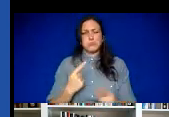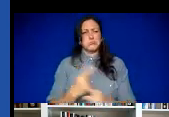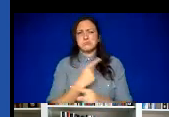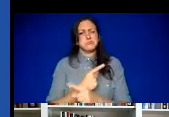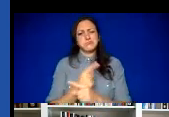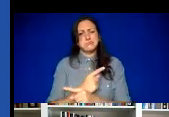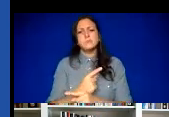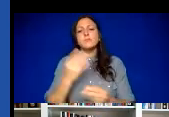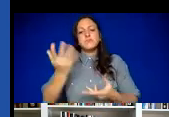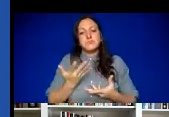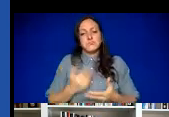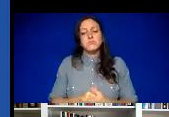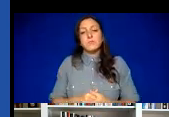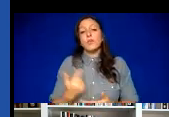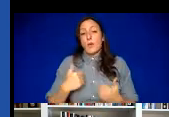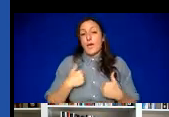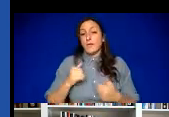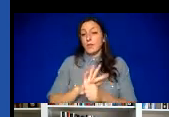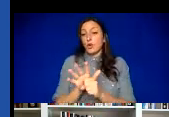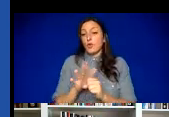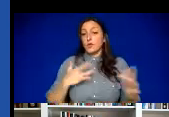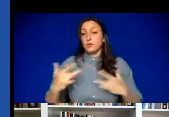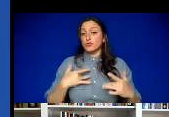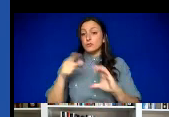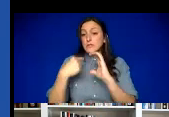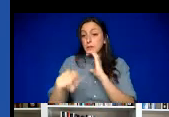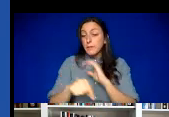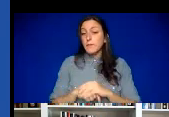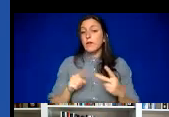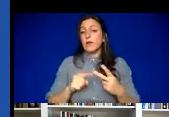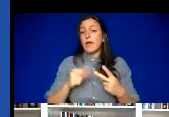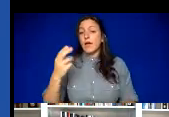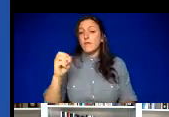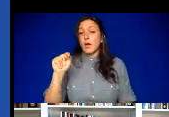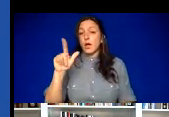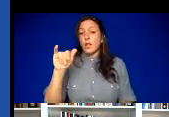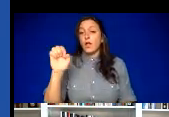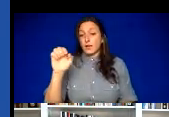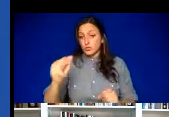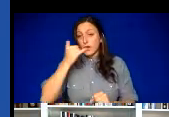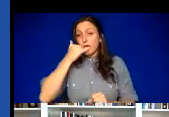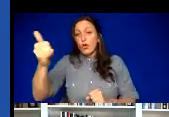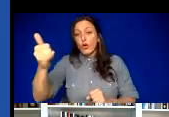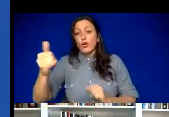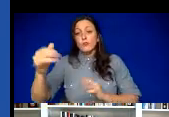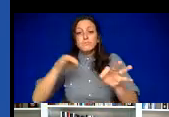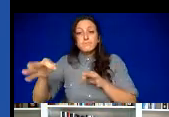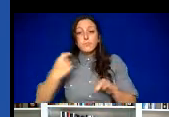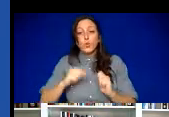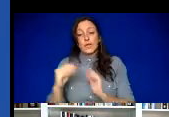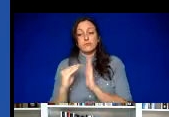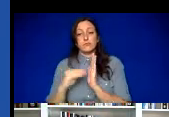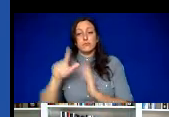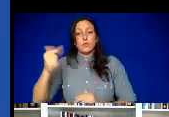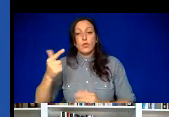COVID concerns email. We have our hotline where you can call and things can be logged.